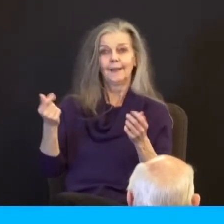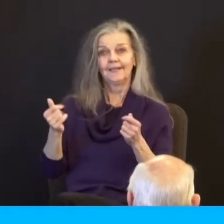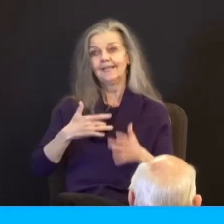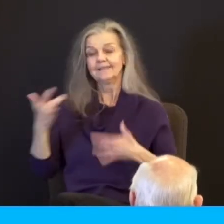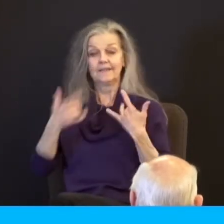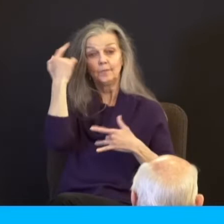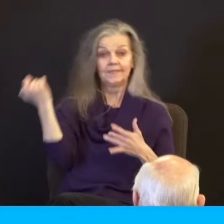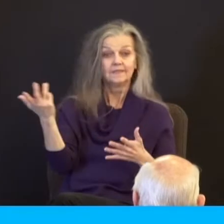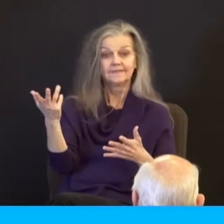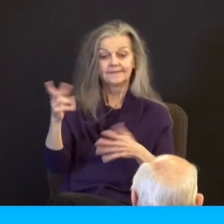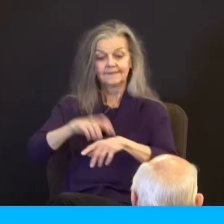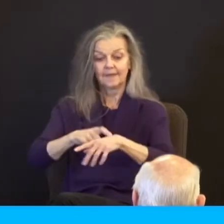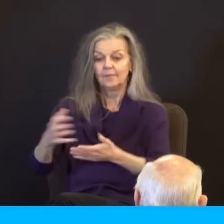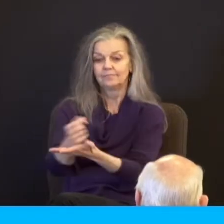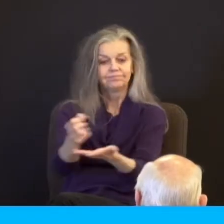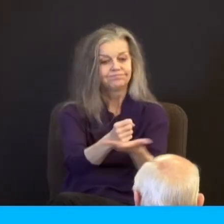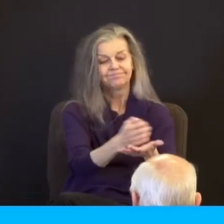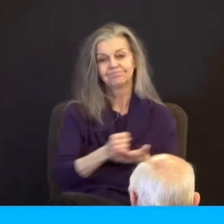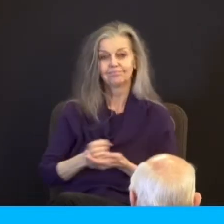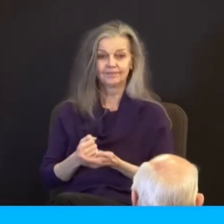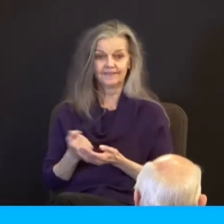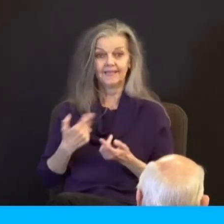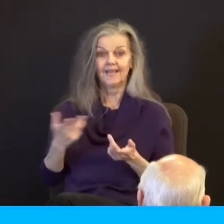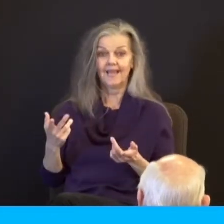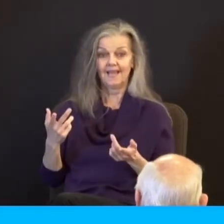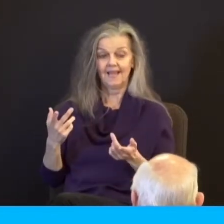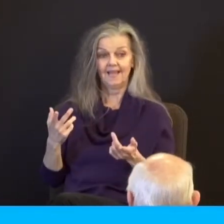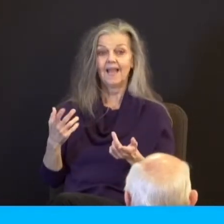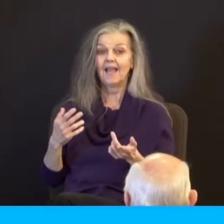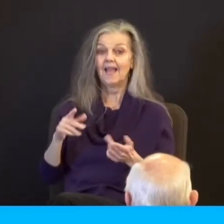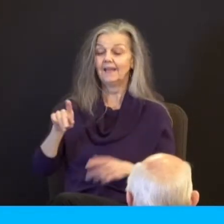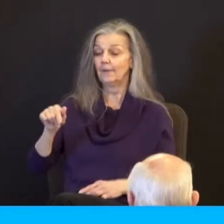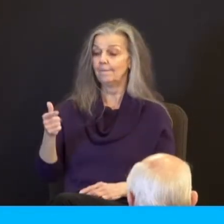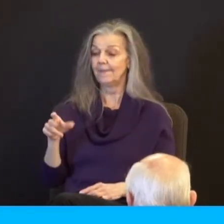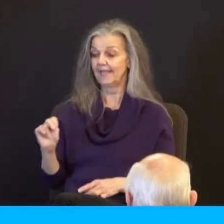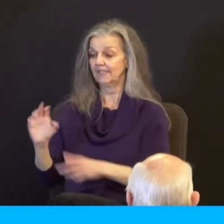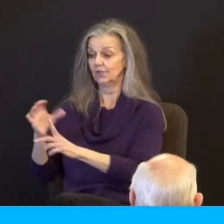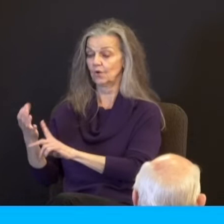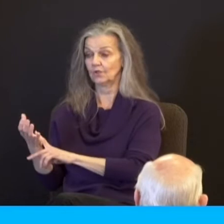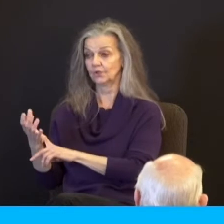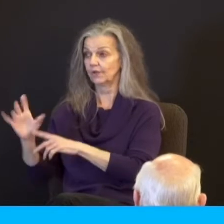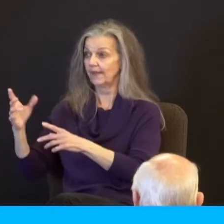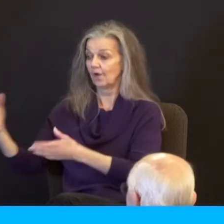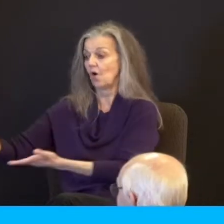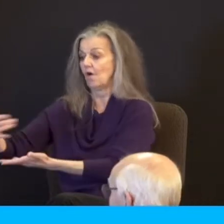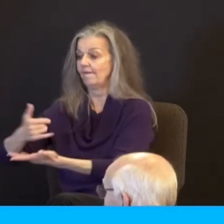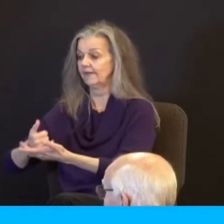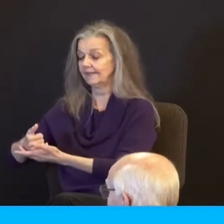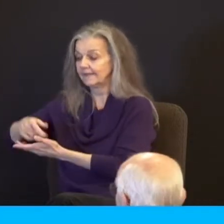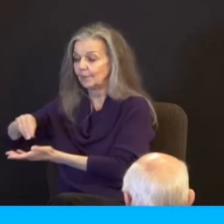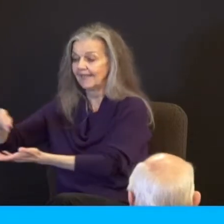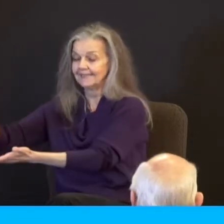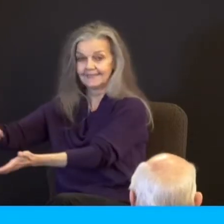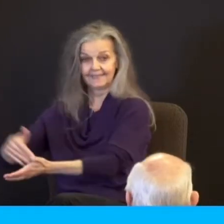excited. And in the pagan cultures, as these things are happening, harvests are coming in, but they also start another planting. Their sheep are, again,